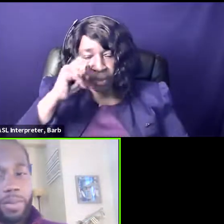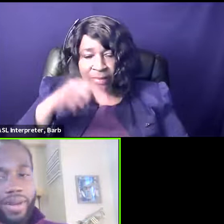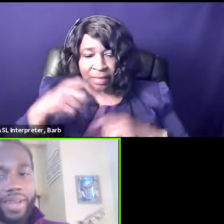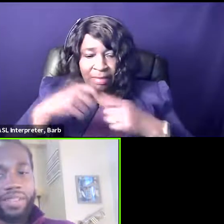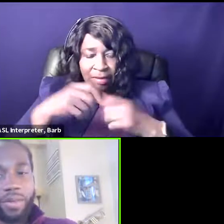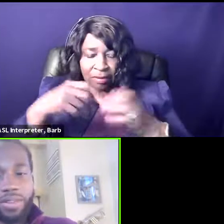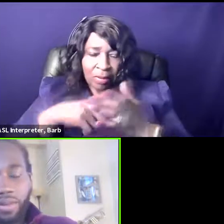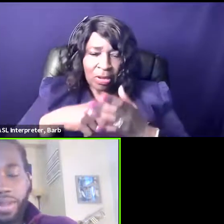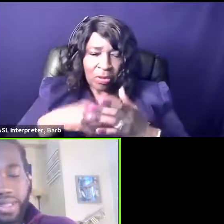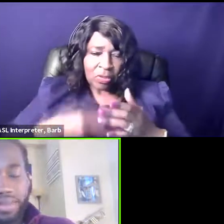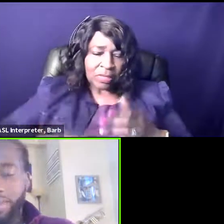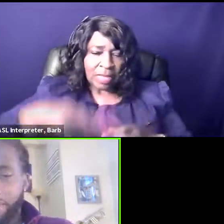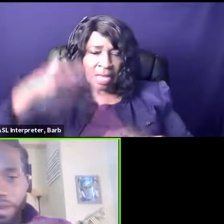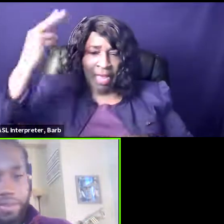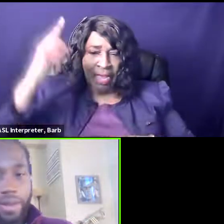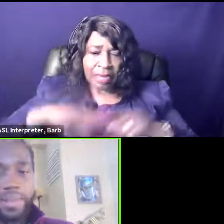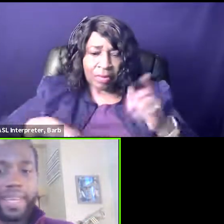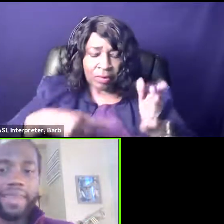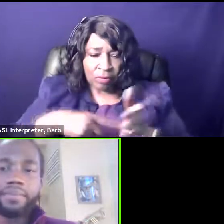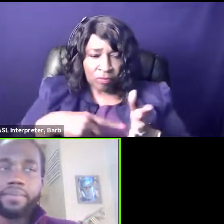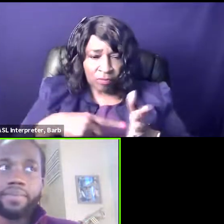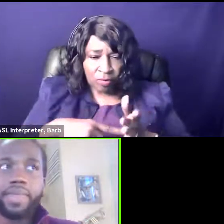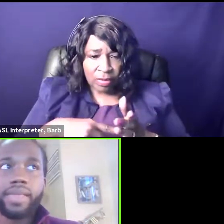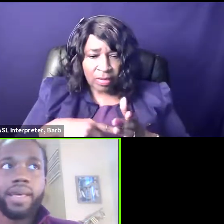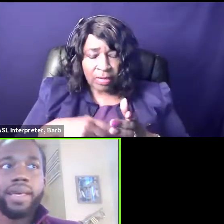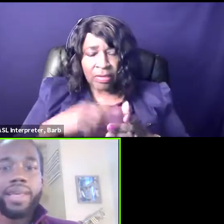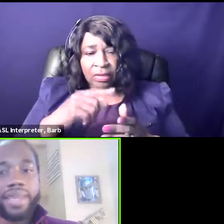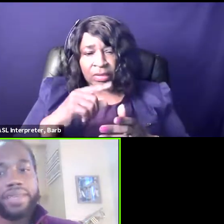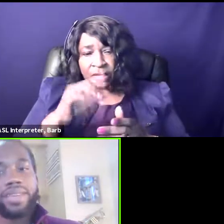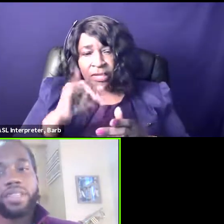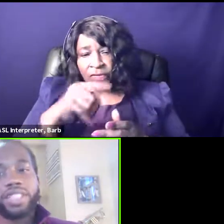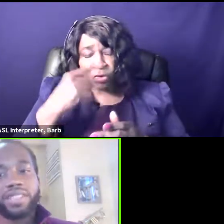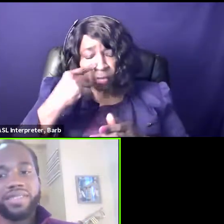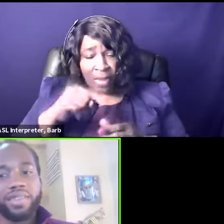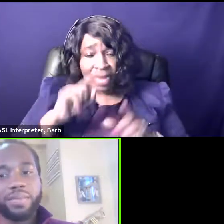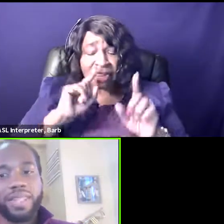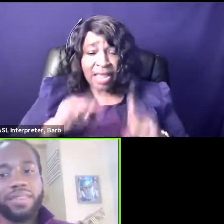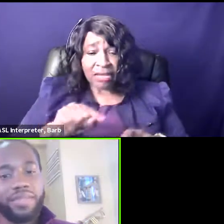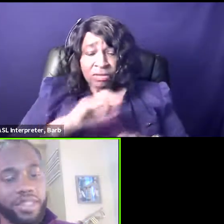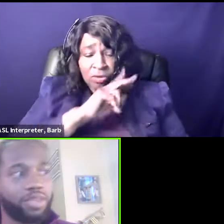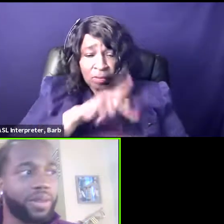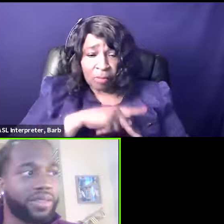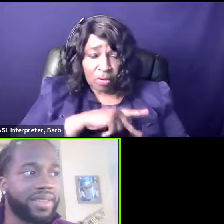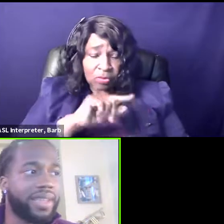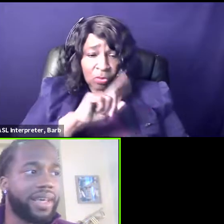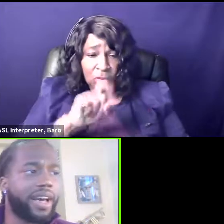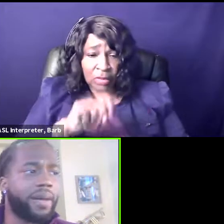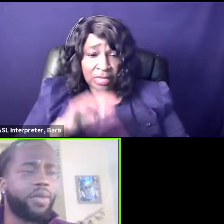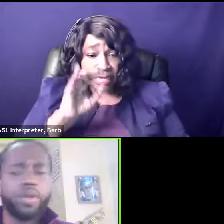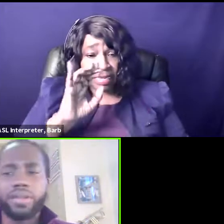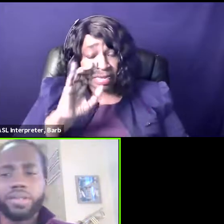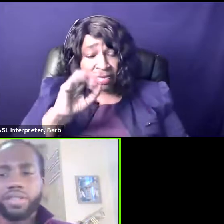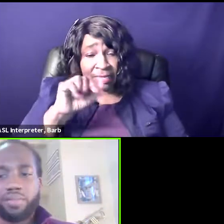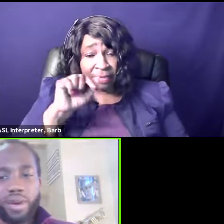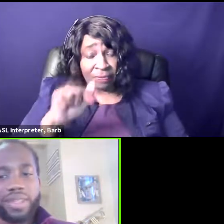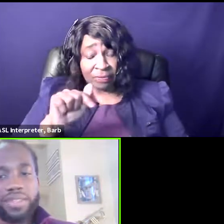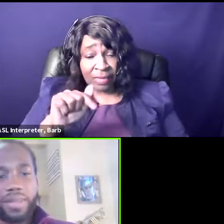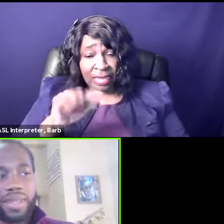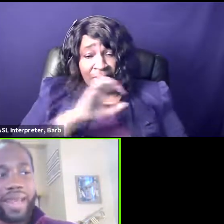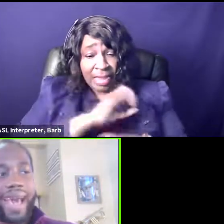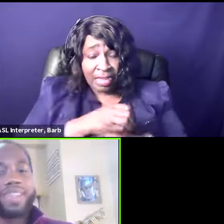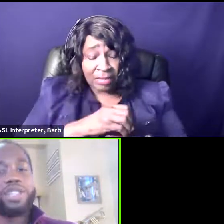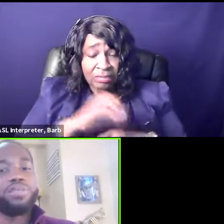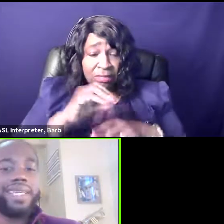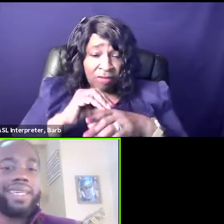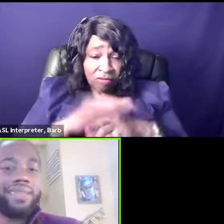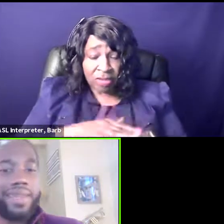can, for a moment, ask a personal question and don't feel obligated. Is energy justice something that's affected you personally, or just broadly